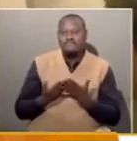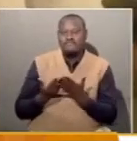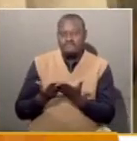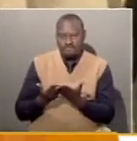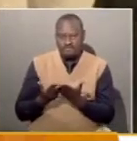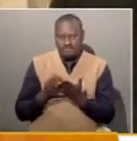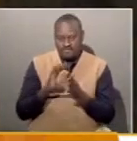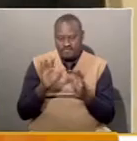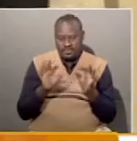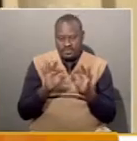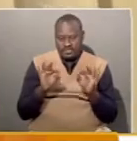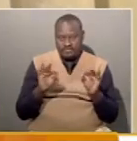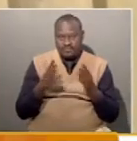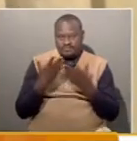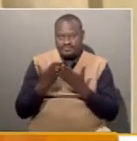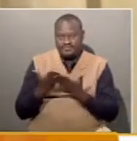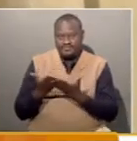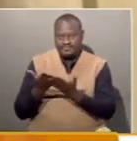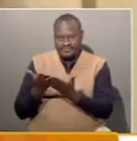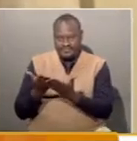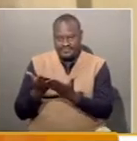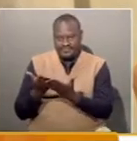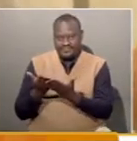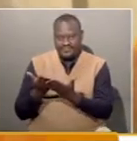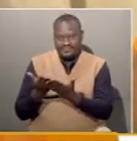to this